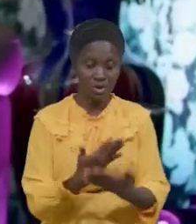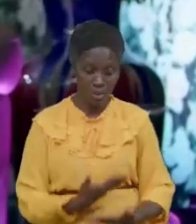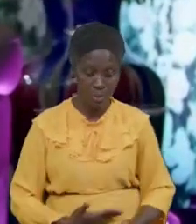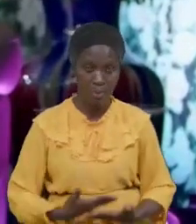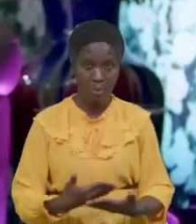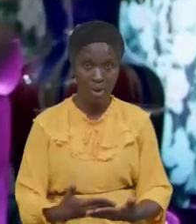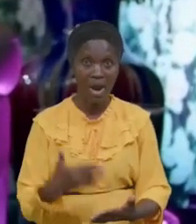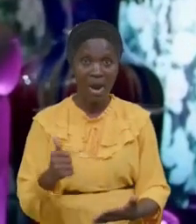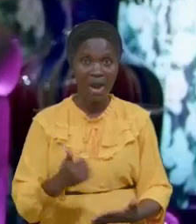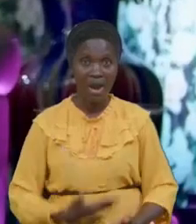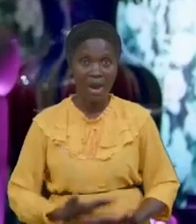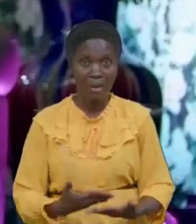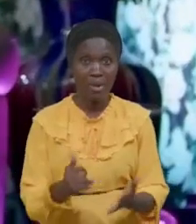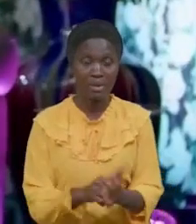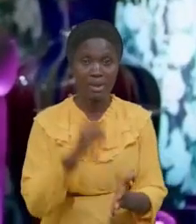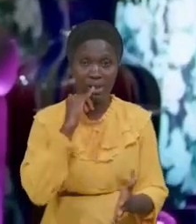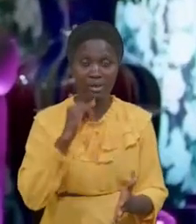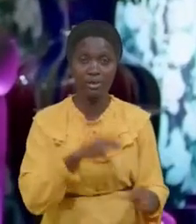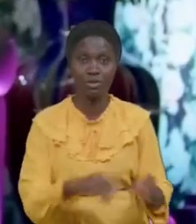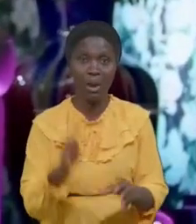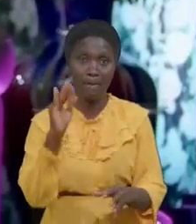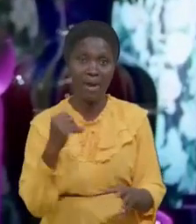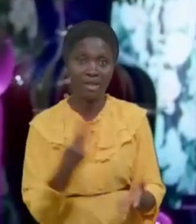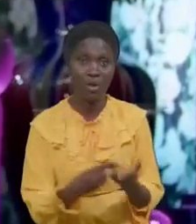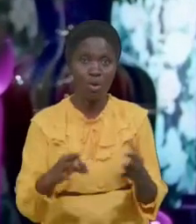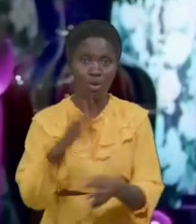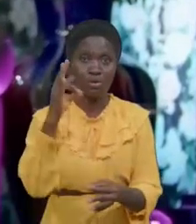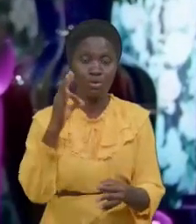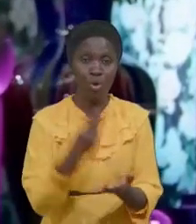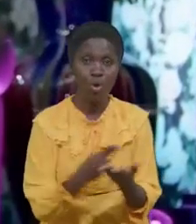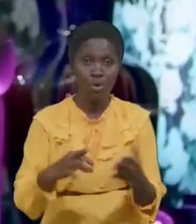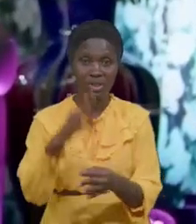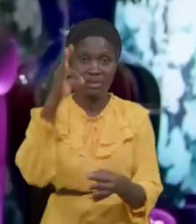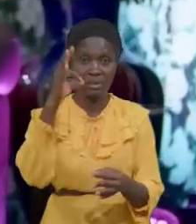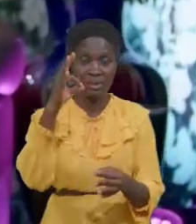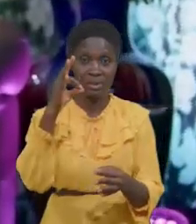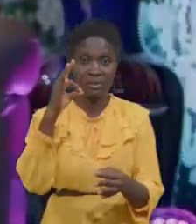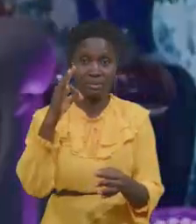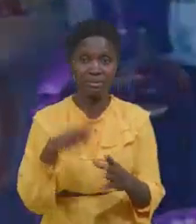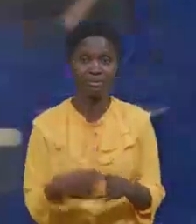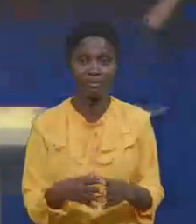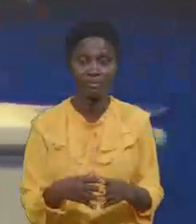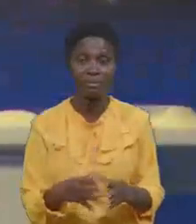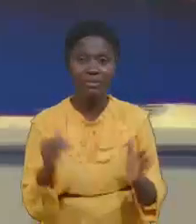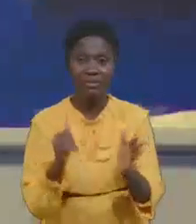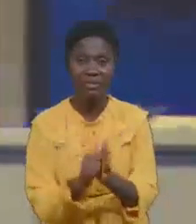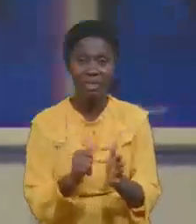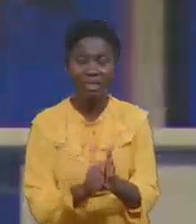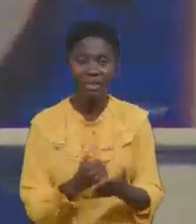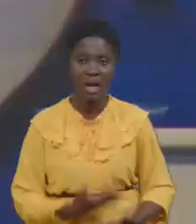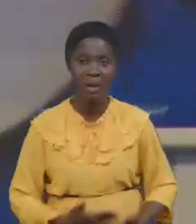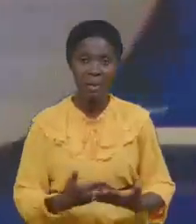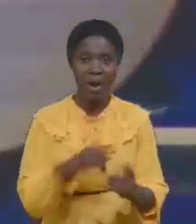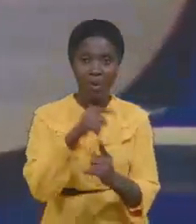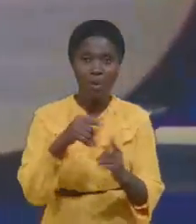that is done by the Holy Ghost, Holy Spirit. And when that birth takes